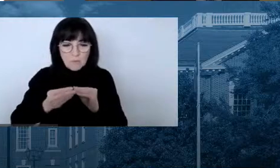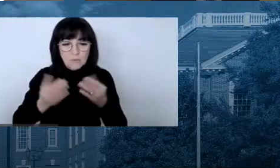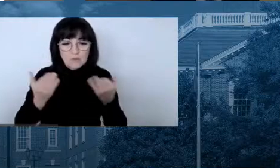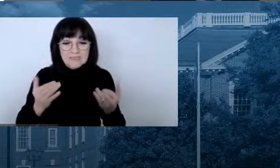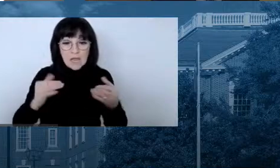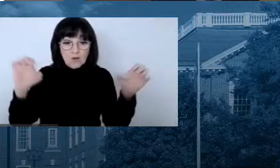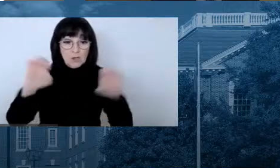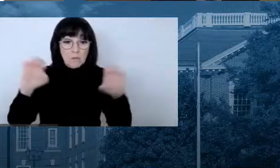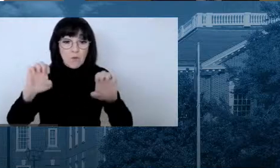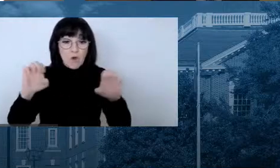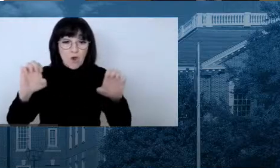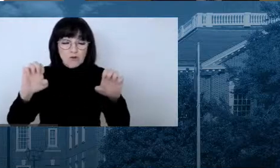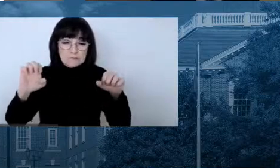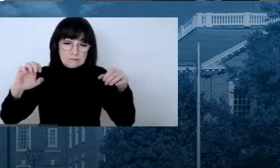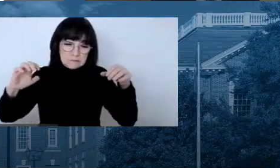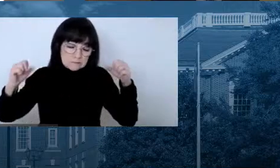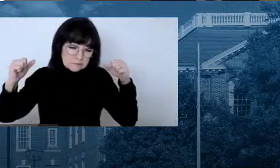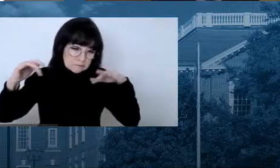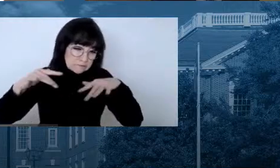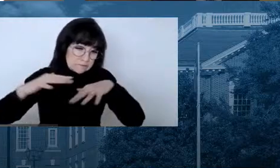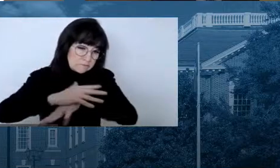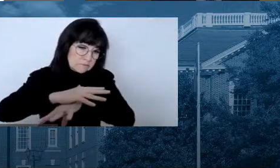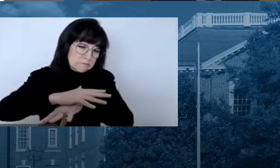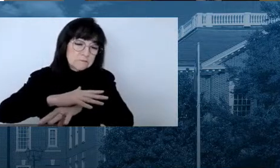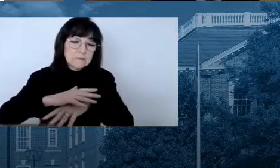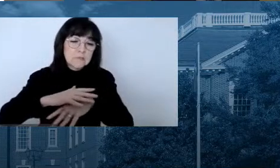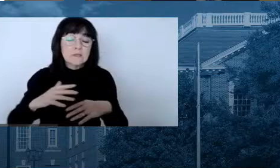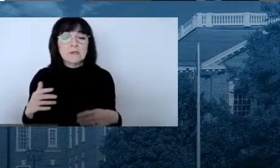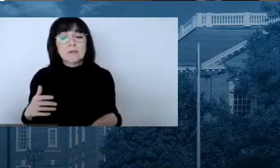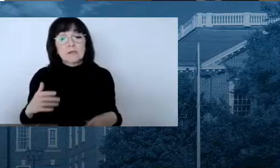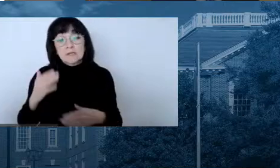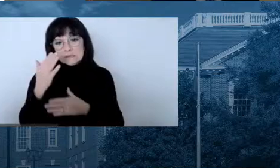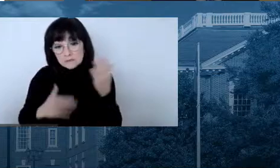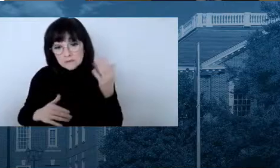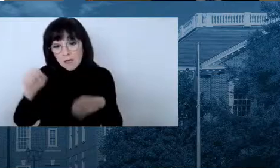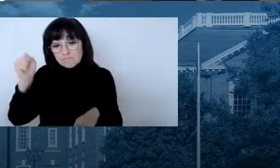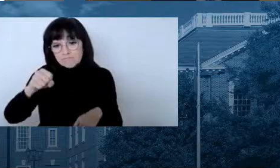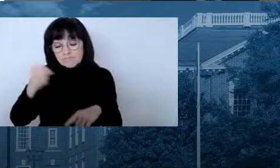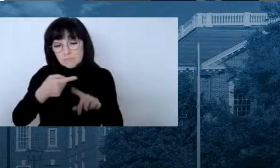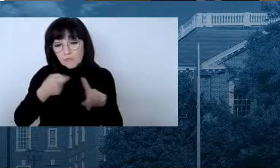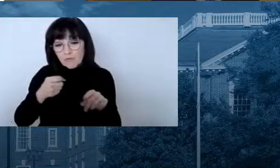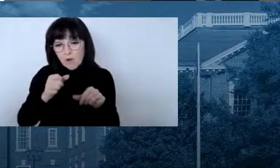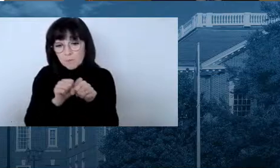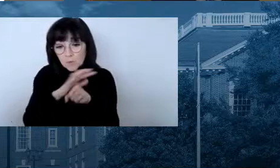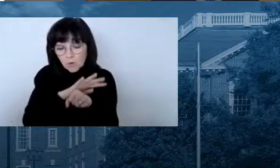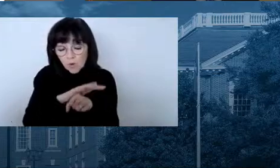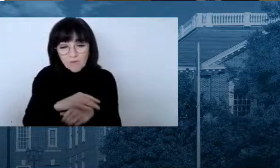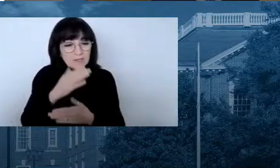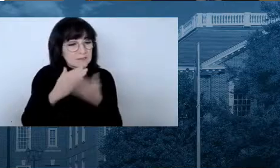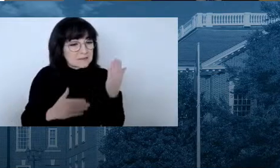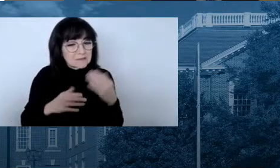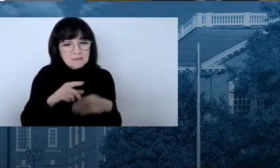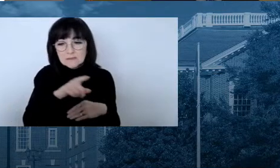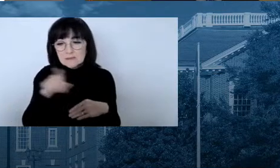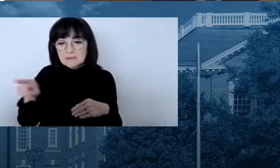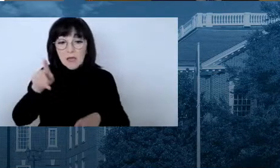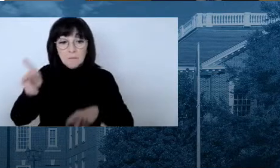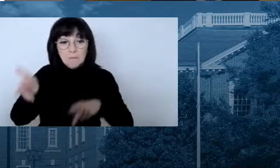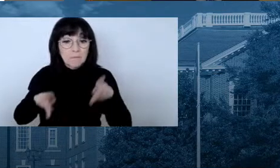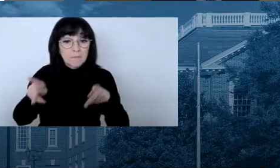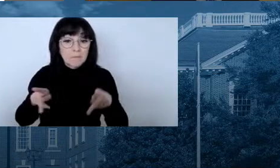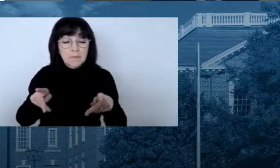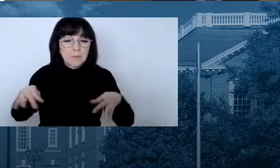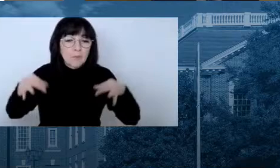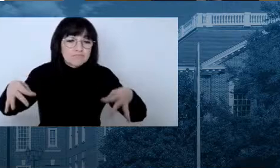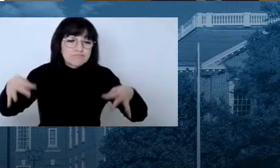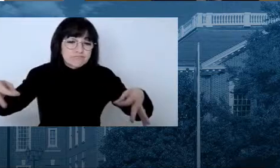Part of that is COVID related, and part of it is just additional people needing hospital treatment. And we'll hear